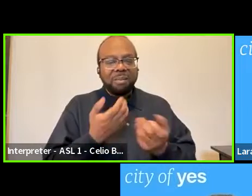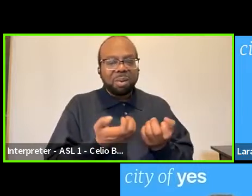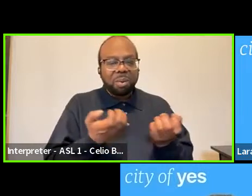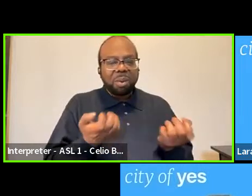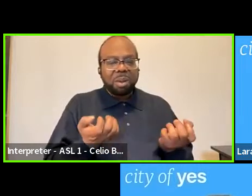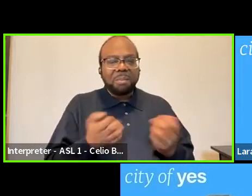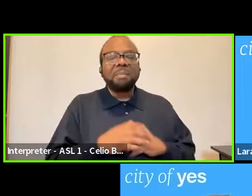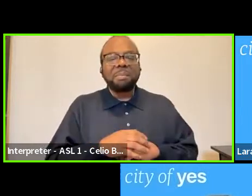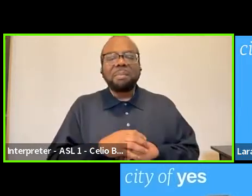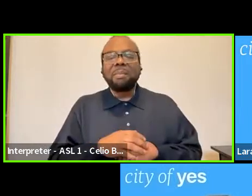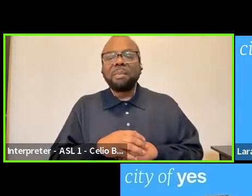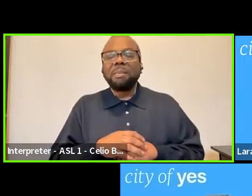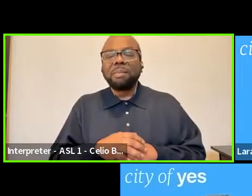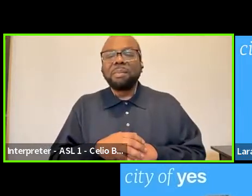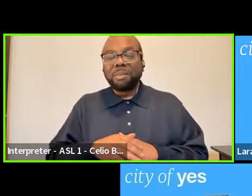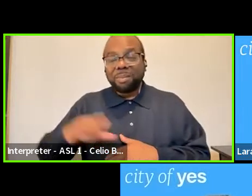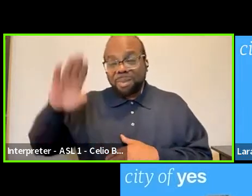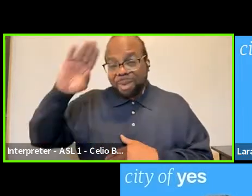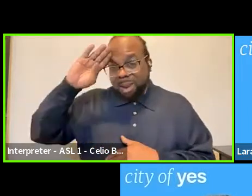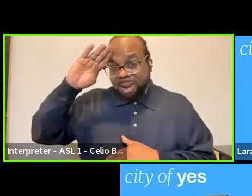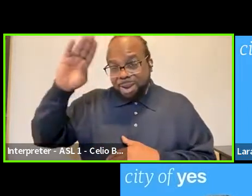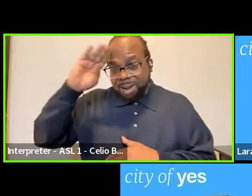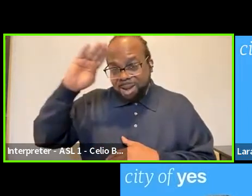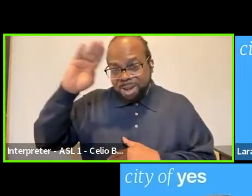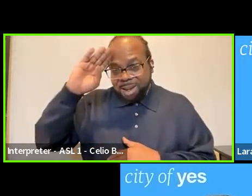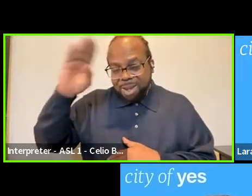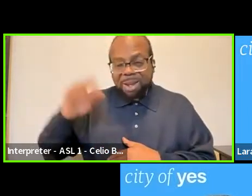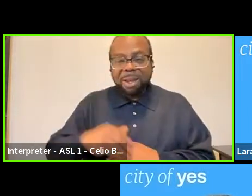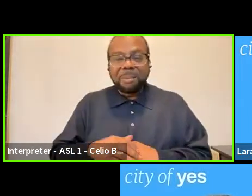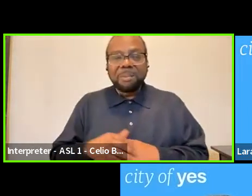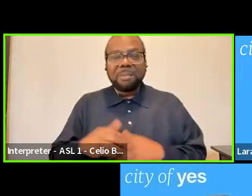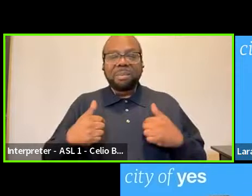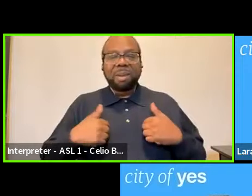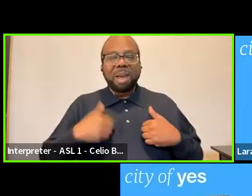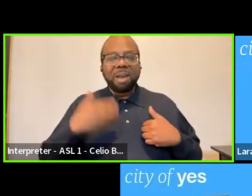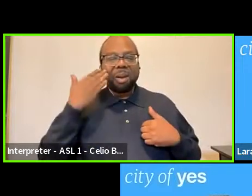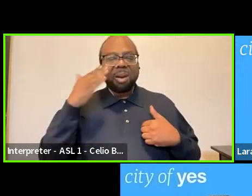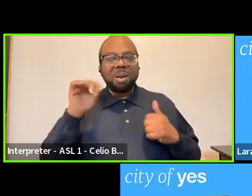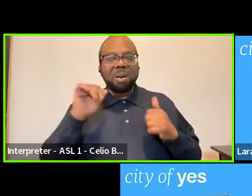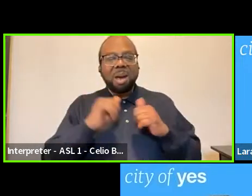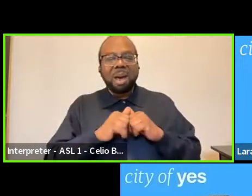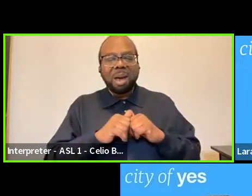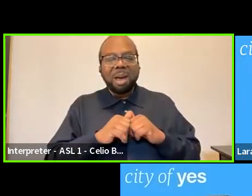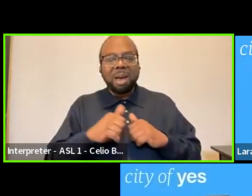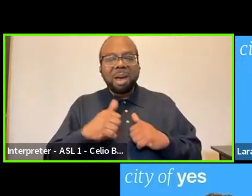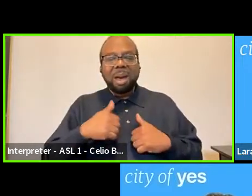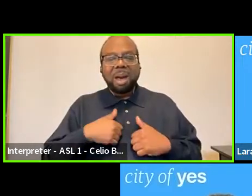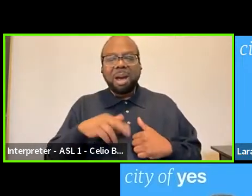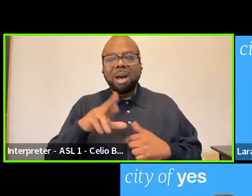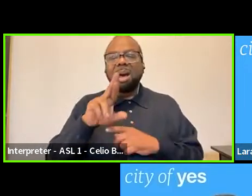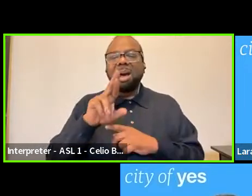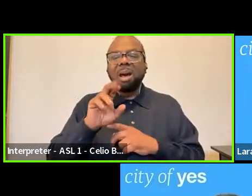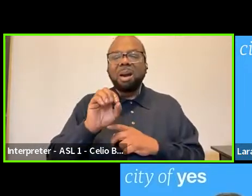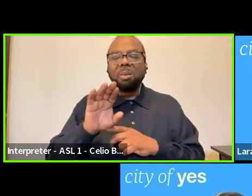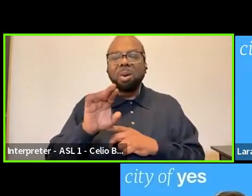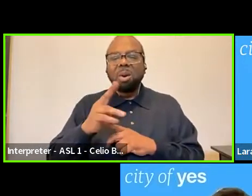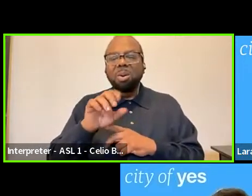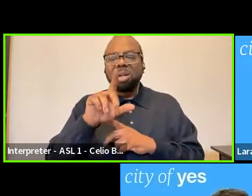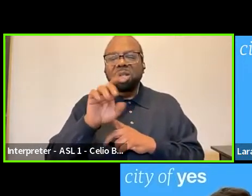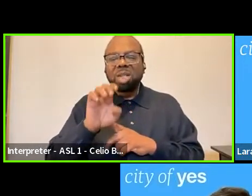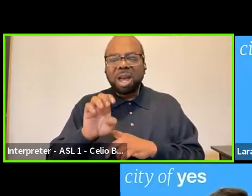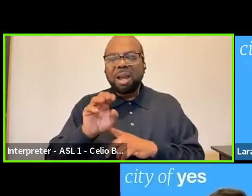Oh, hello. Hi. Hi. How are you? Hi. I don't know how that became Robert Press, but I'm Rochelle Manzina. Sorry. Okay.